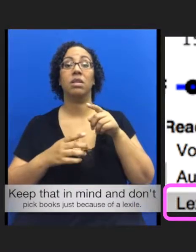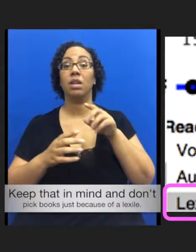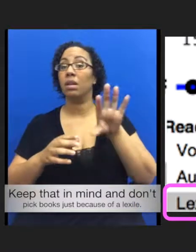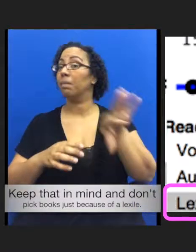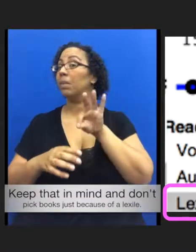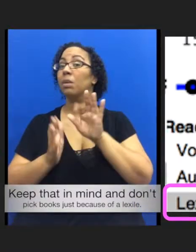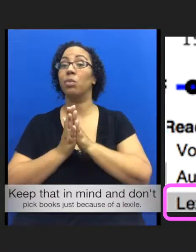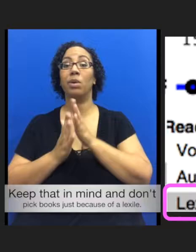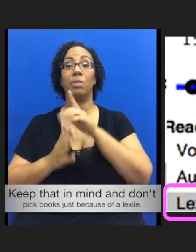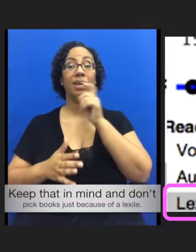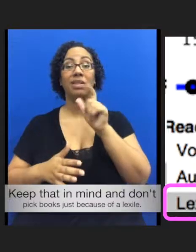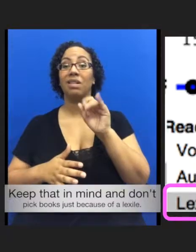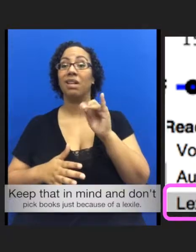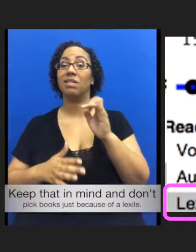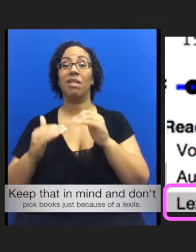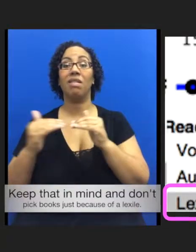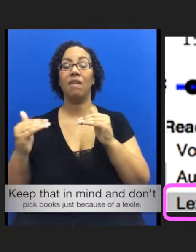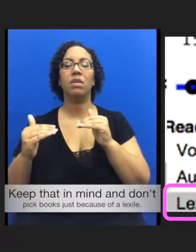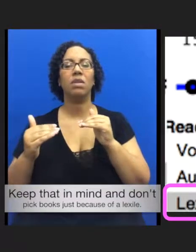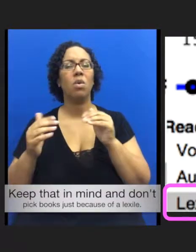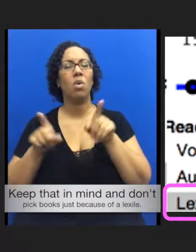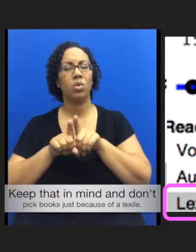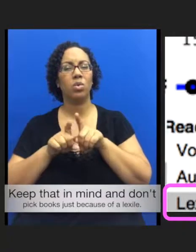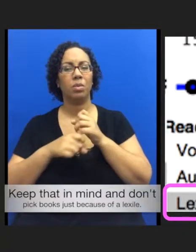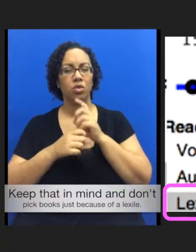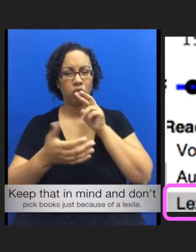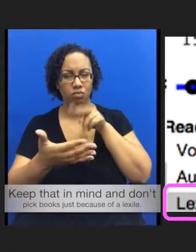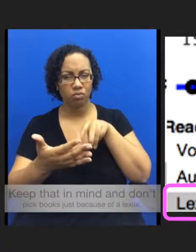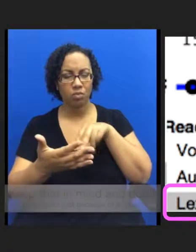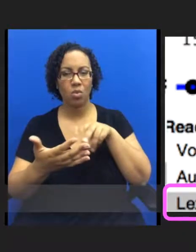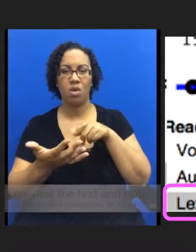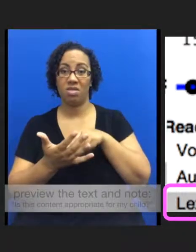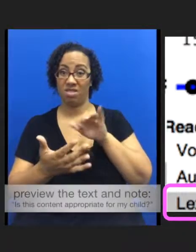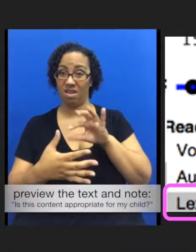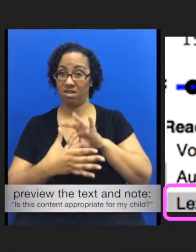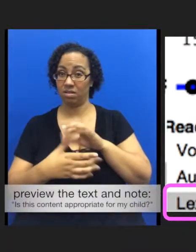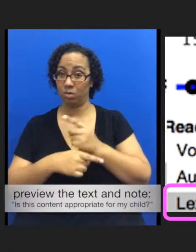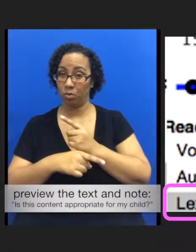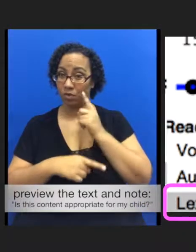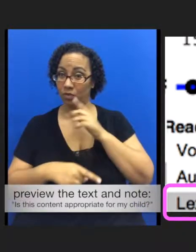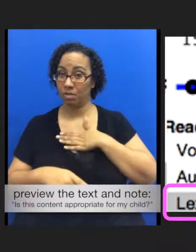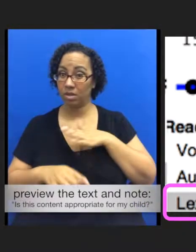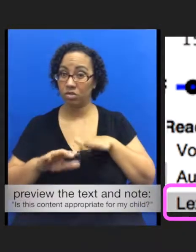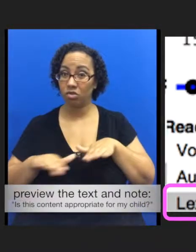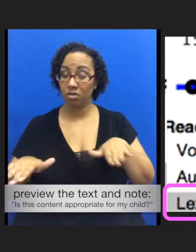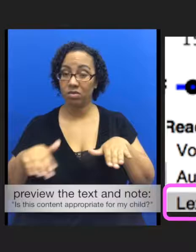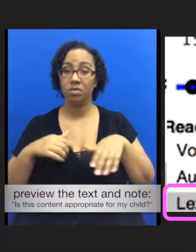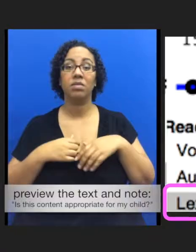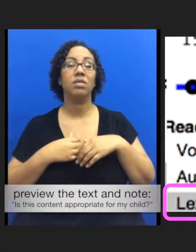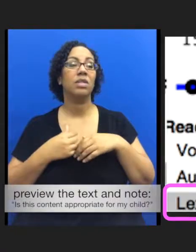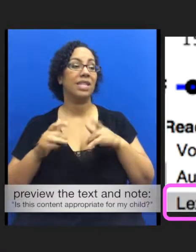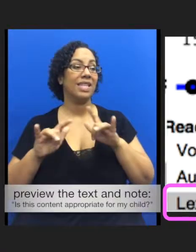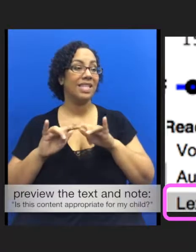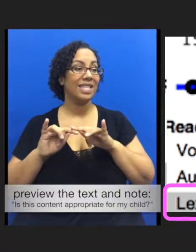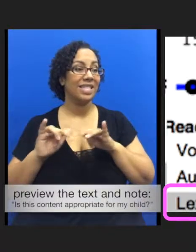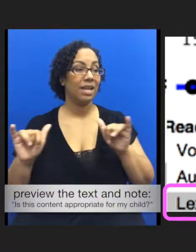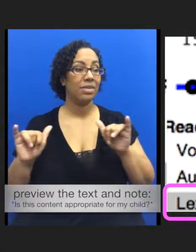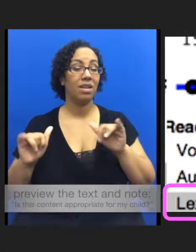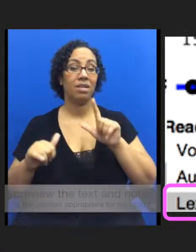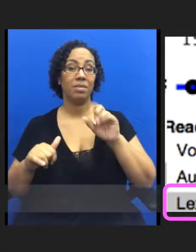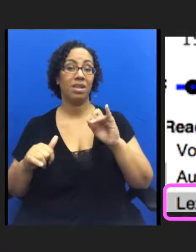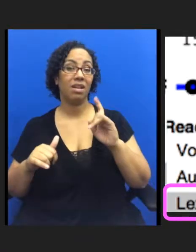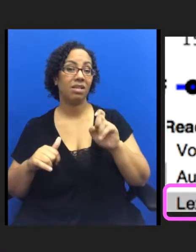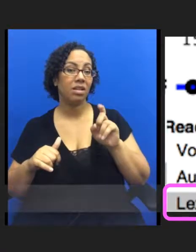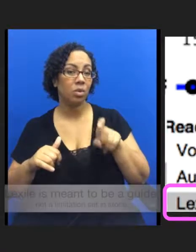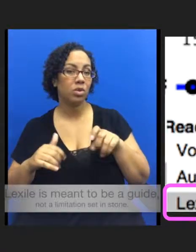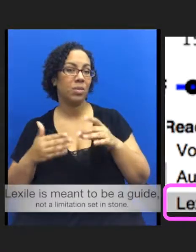older child. So when selecting books based on Lexile range, it's also worth looking at the